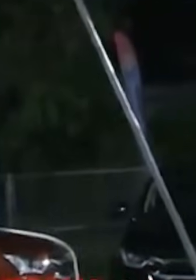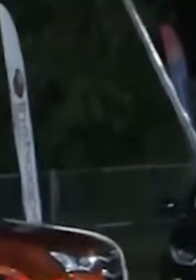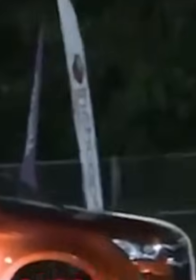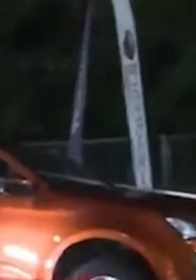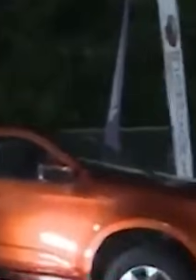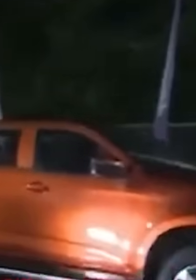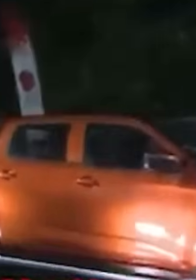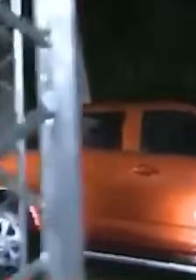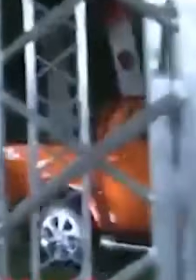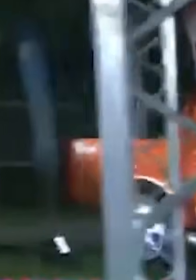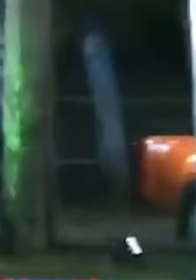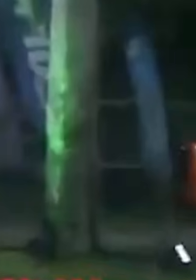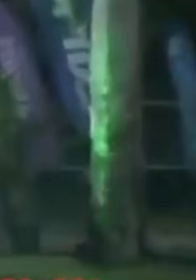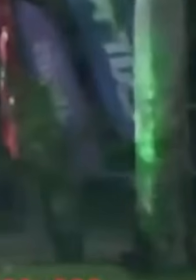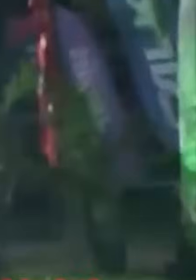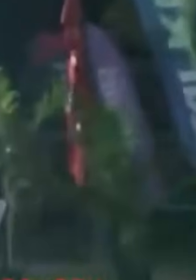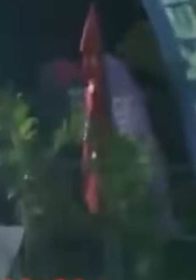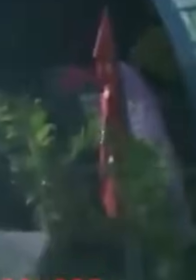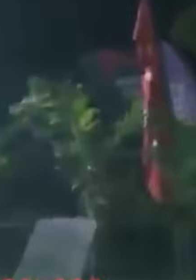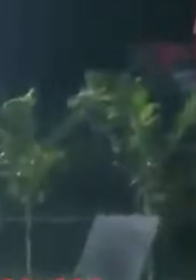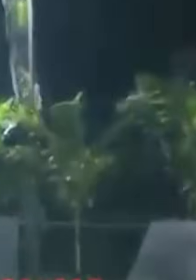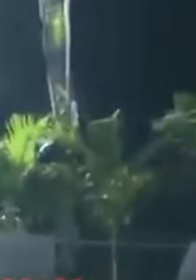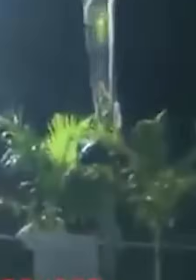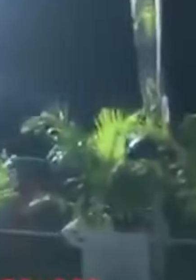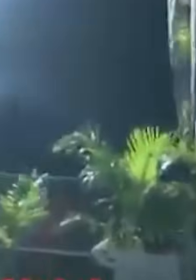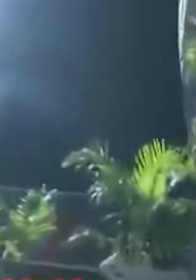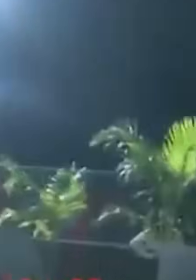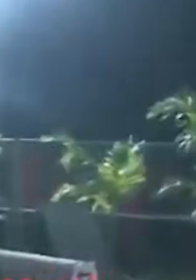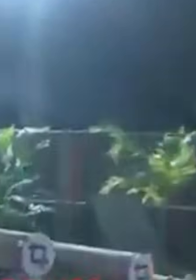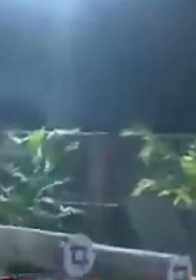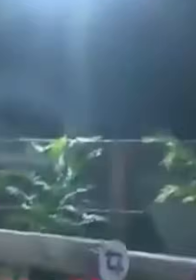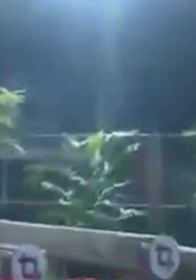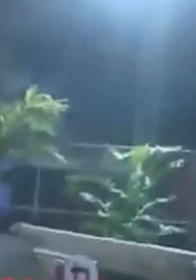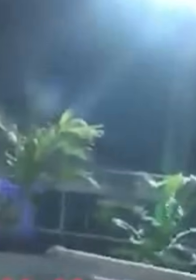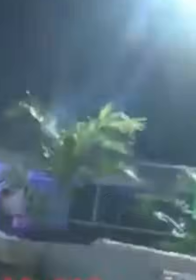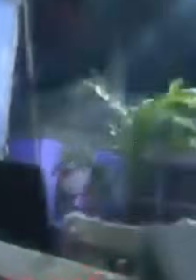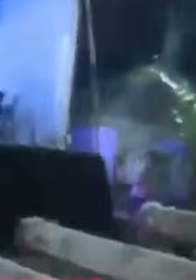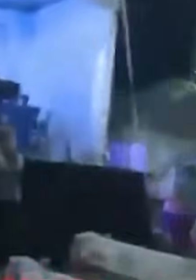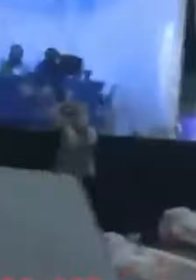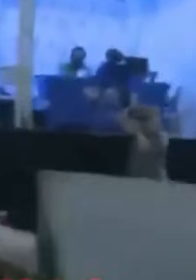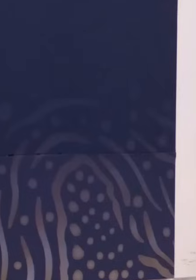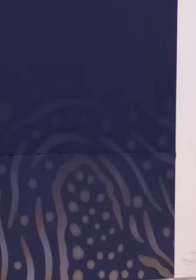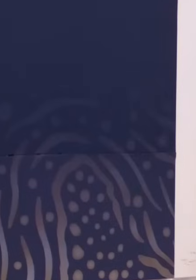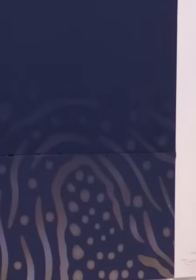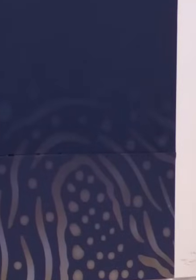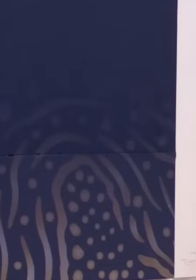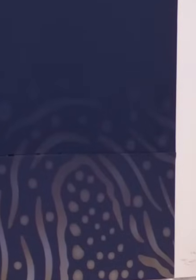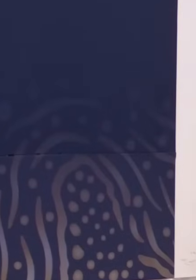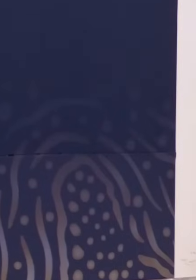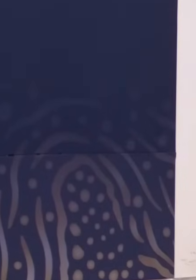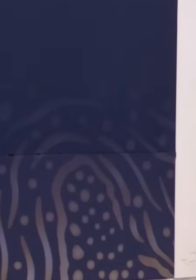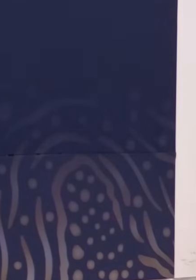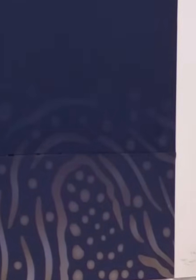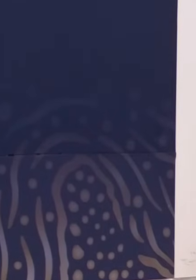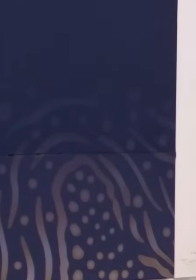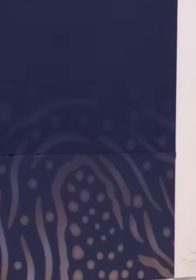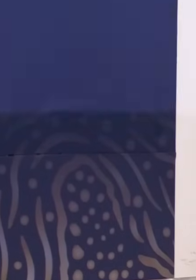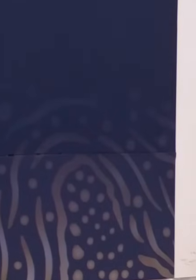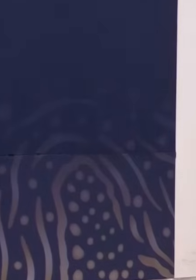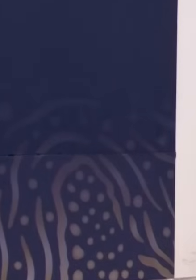has evolved into. Sport plays an important role in diplomacy. It allows nations to project